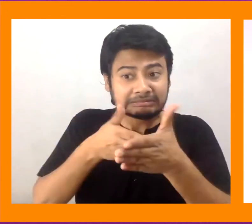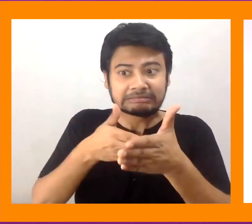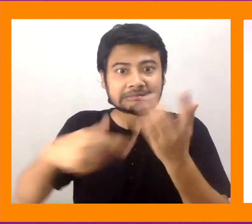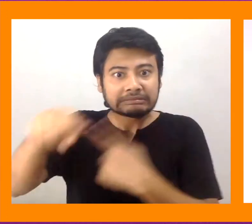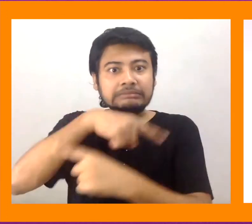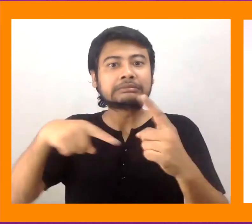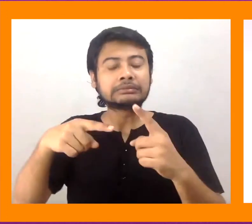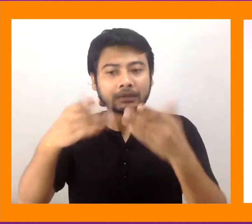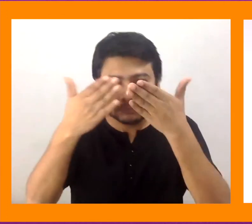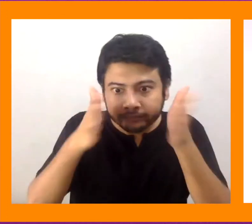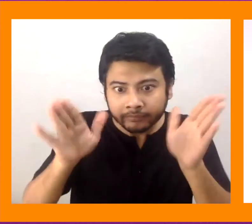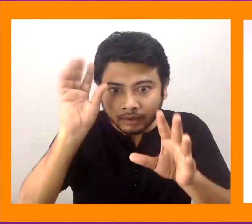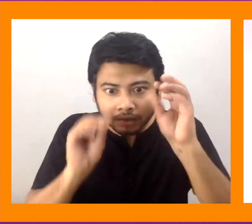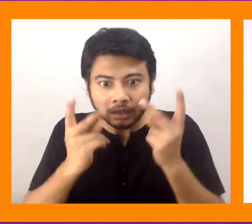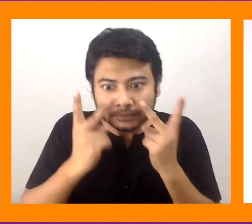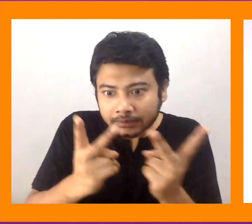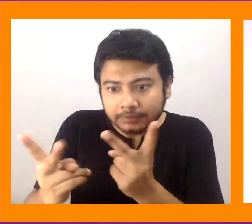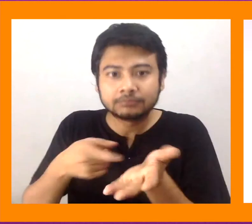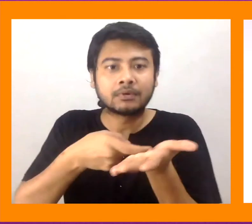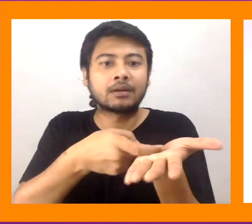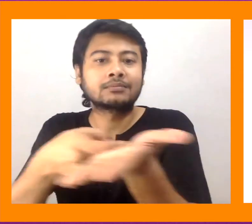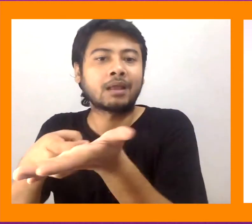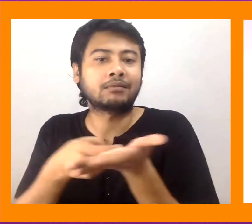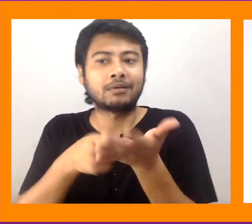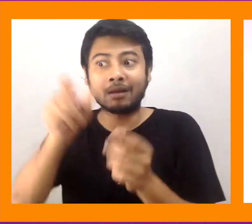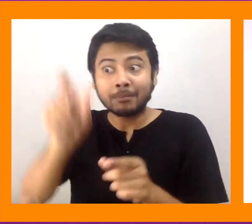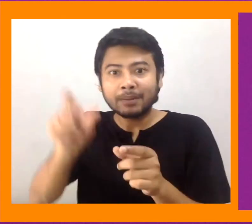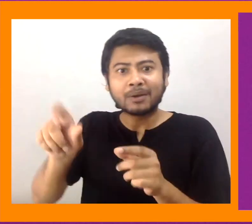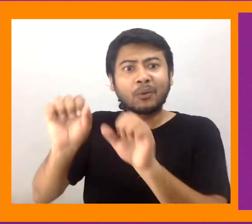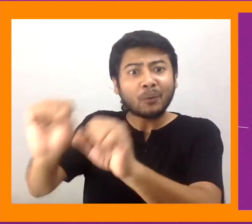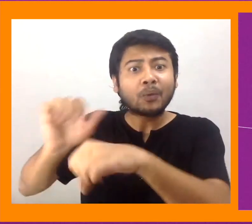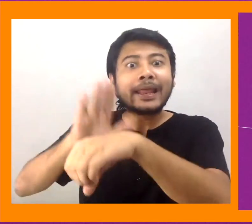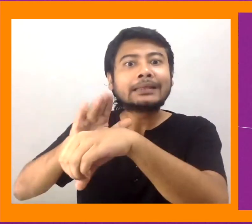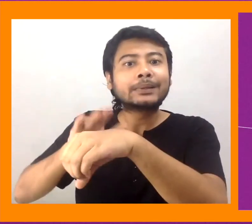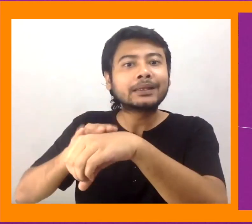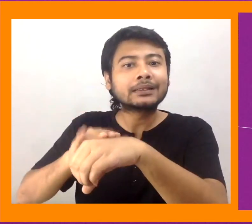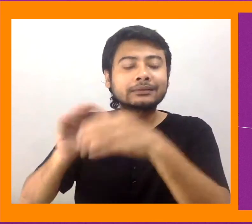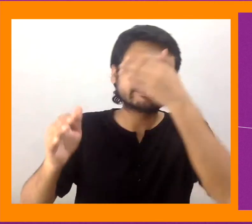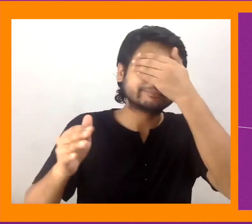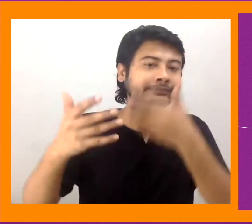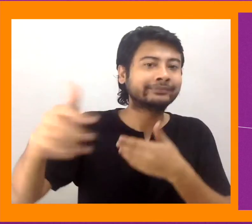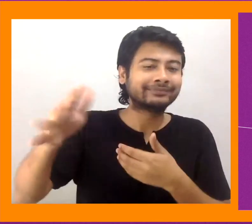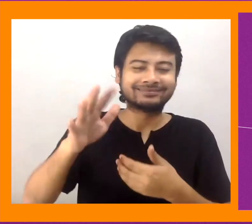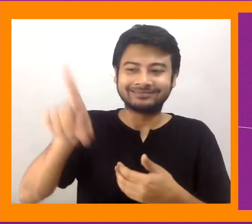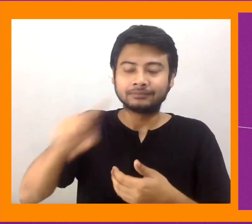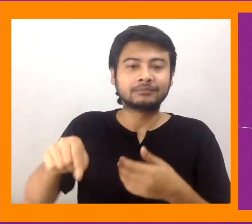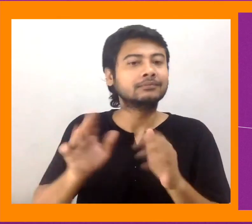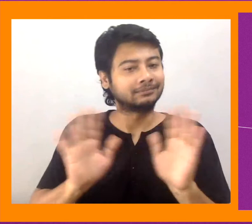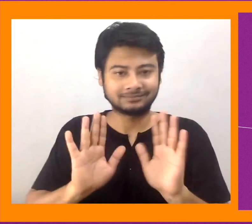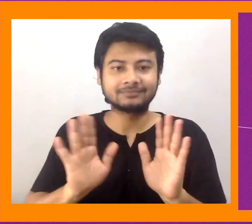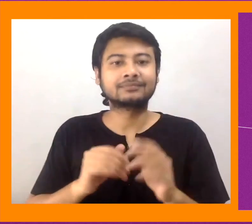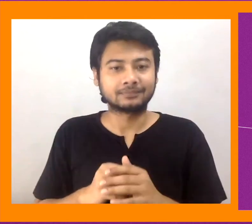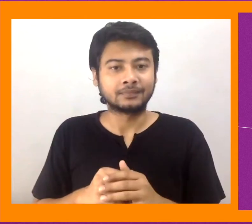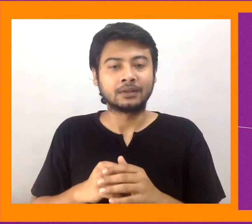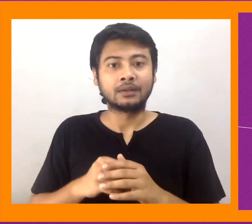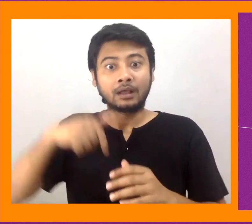us more open and sensitive to realities other than our own. How do we incorporate and practice an